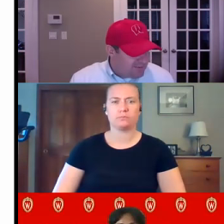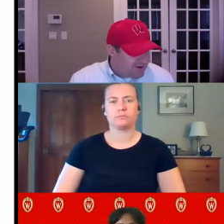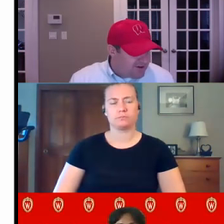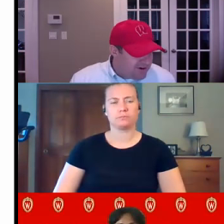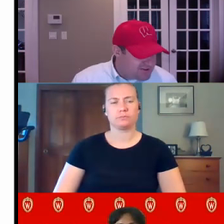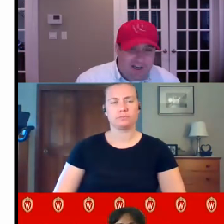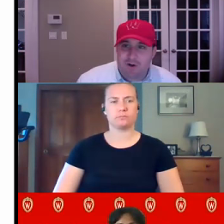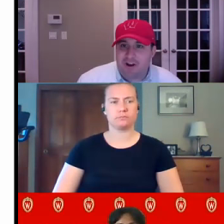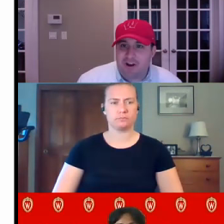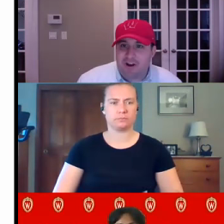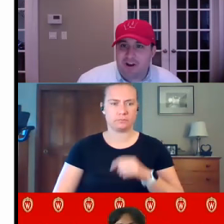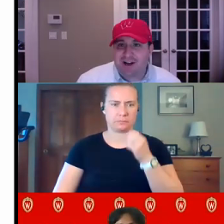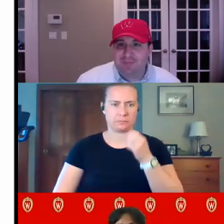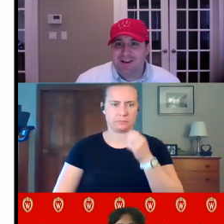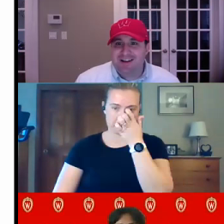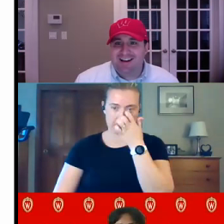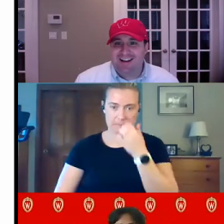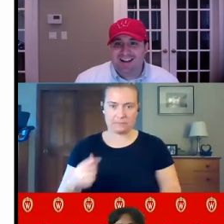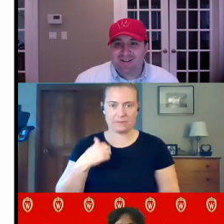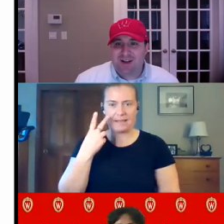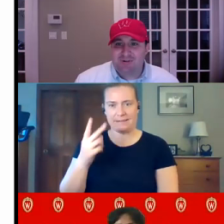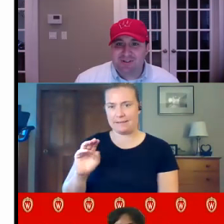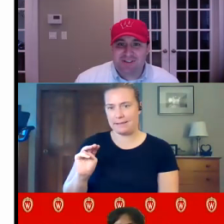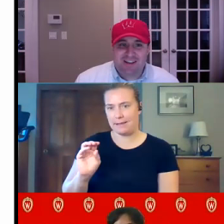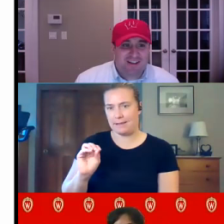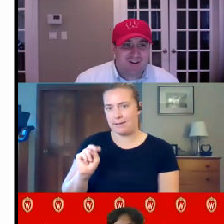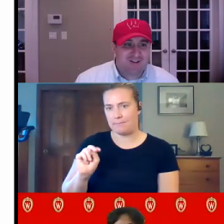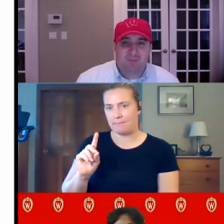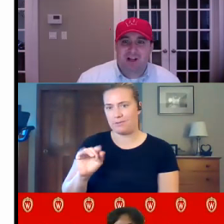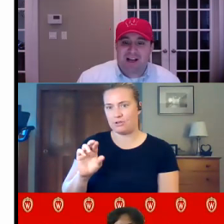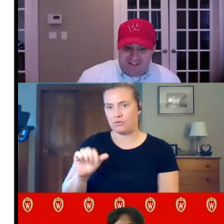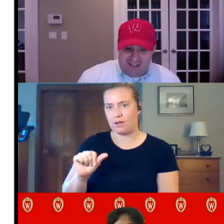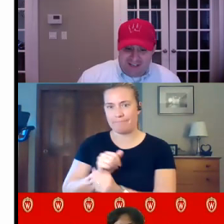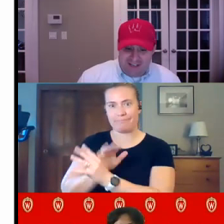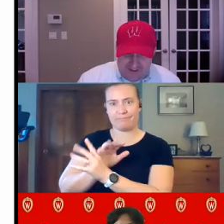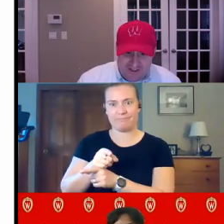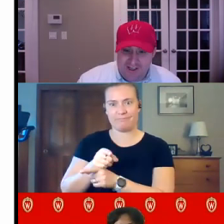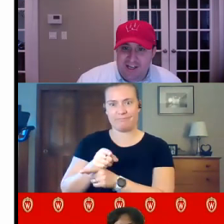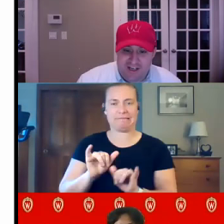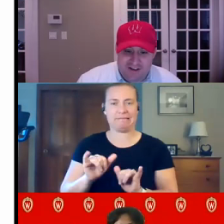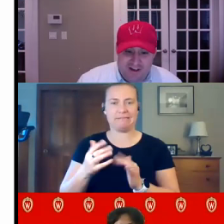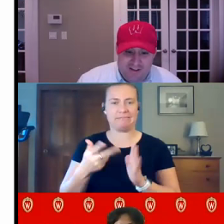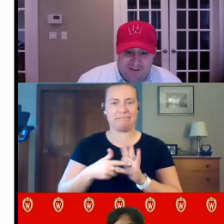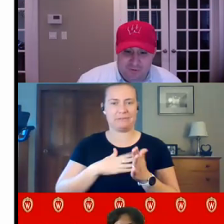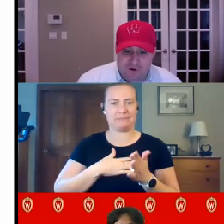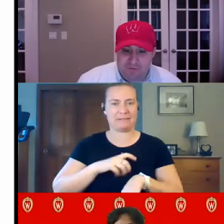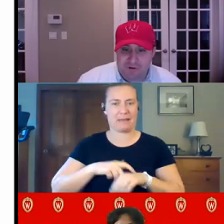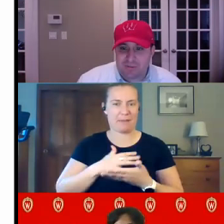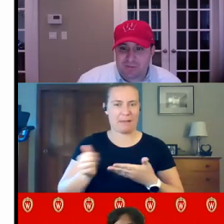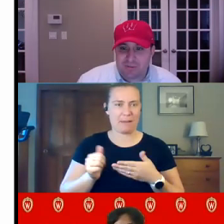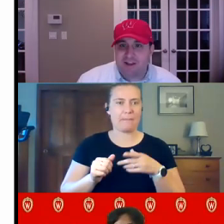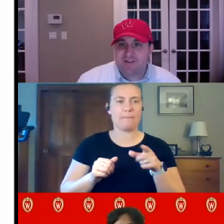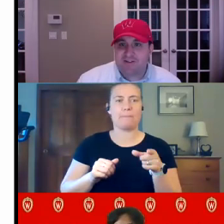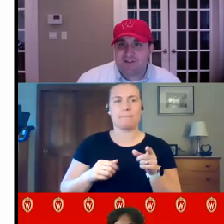I see Mandira, so I know that I'm out of time. So I will just say that there's some applied examples of this. And this is one from